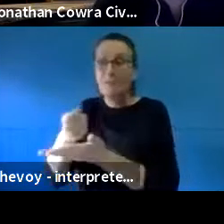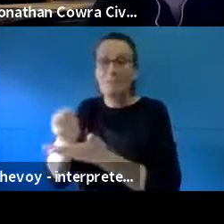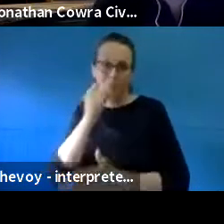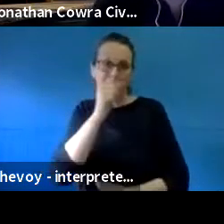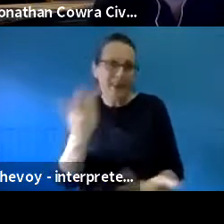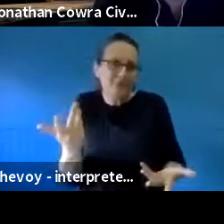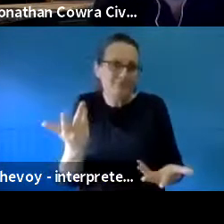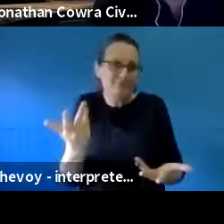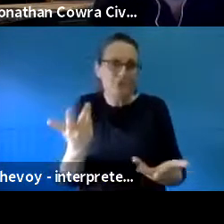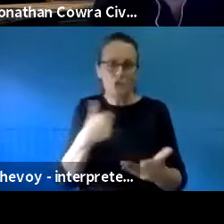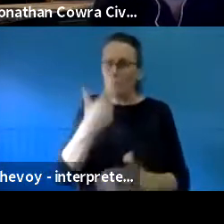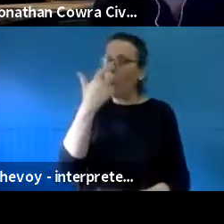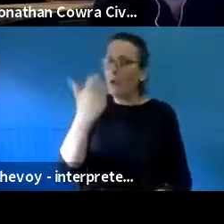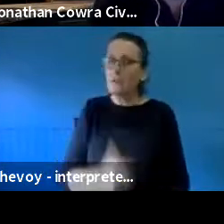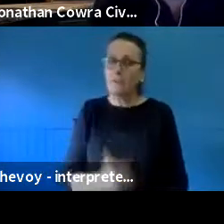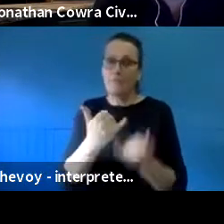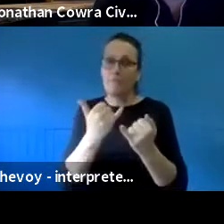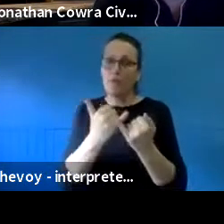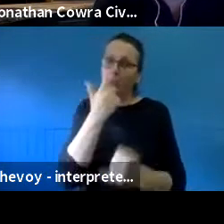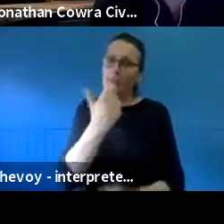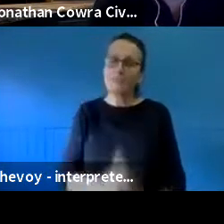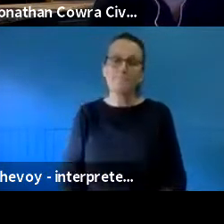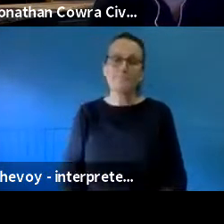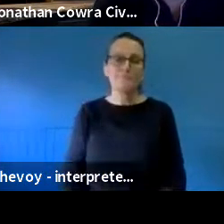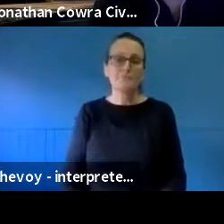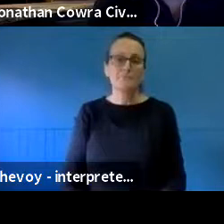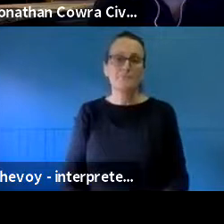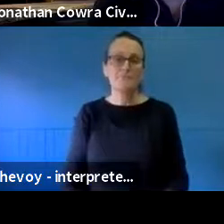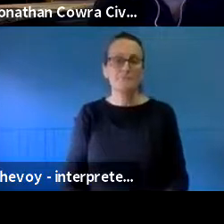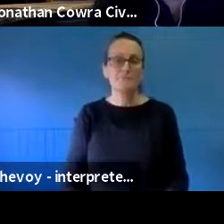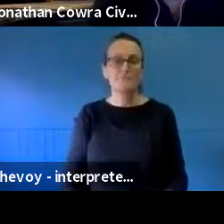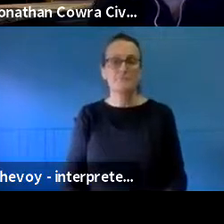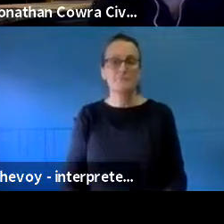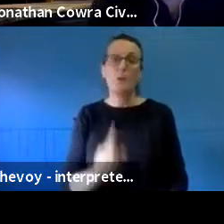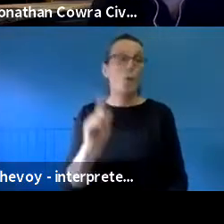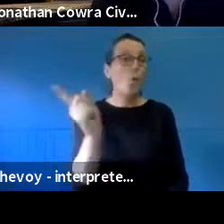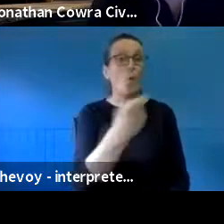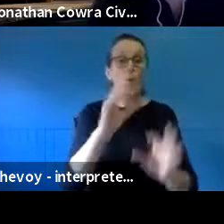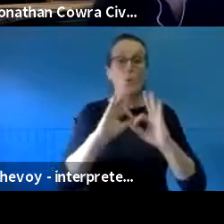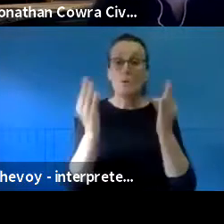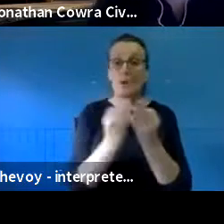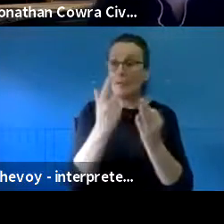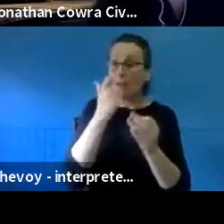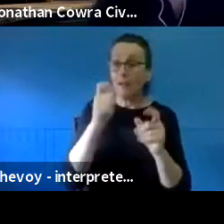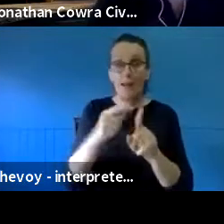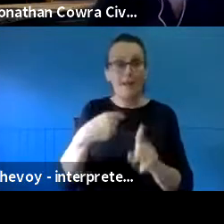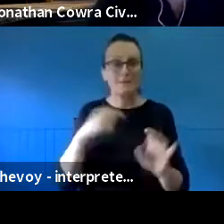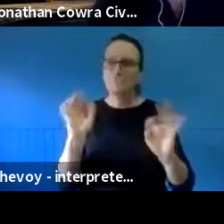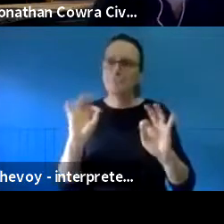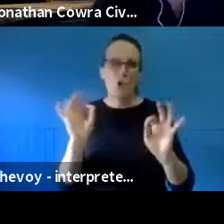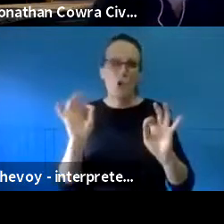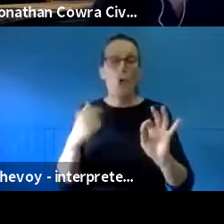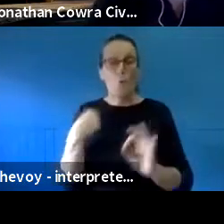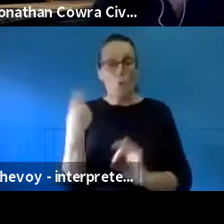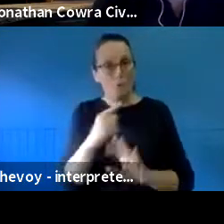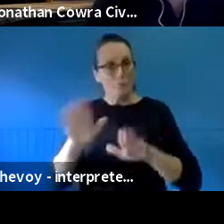And, you know, so we're privileged in that respect, and also understand that not everybody is able to do that. You know, we did what we did because we were able to